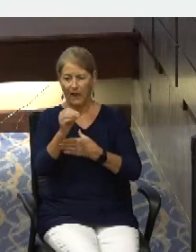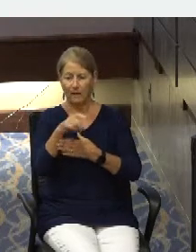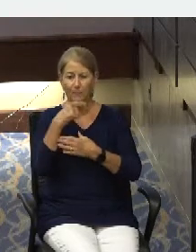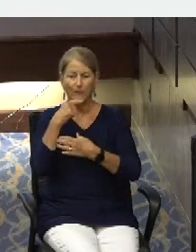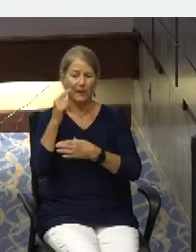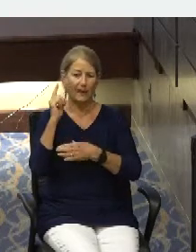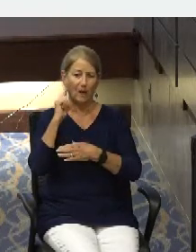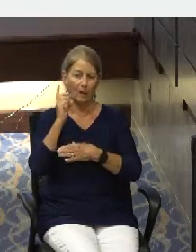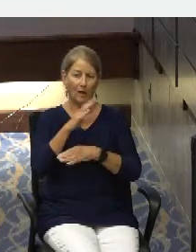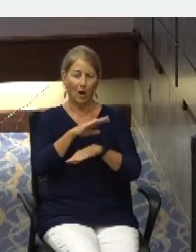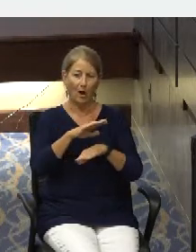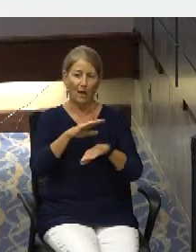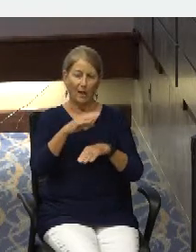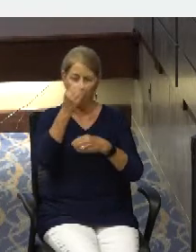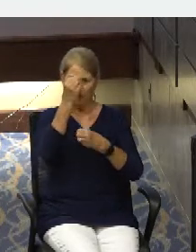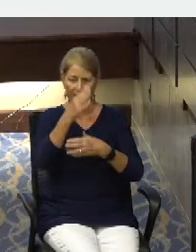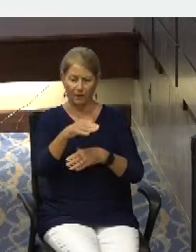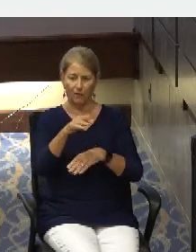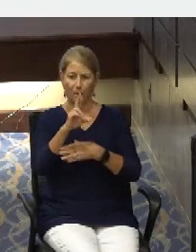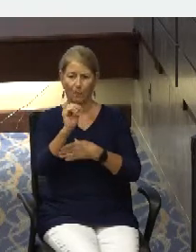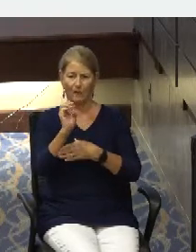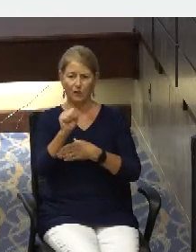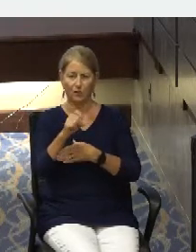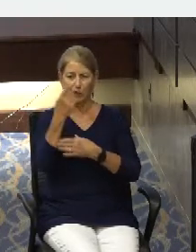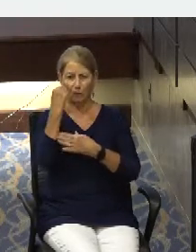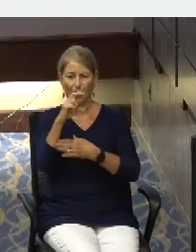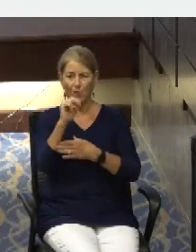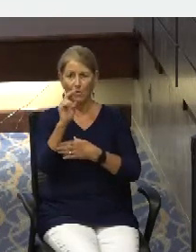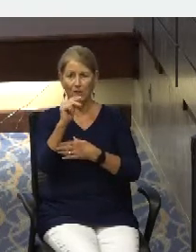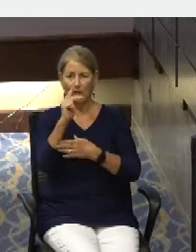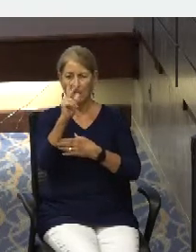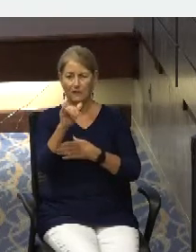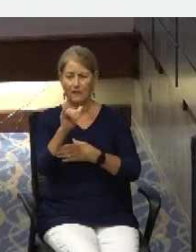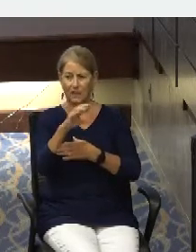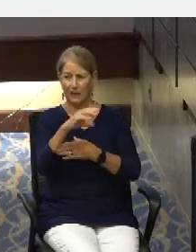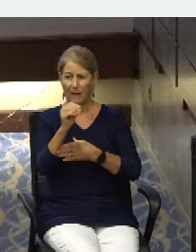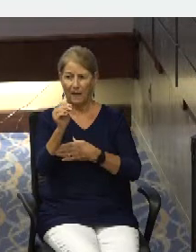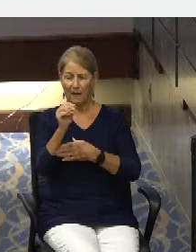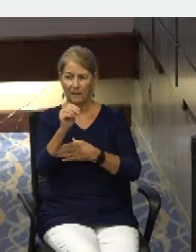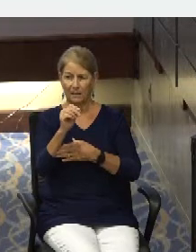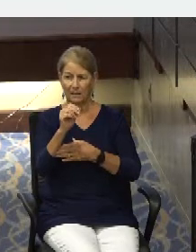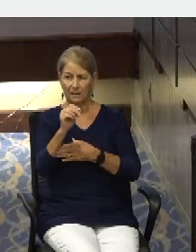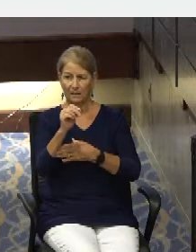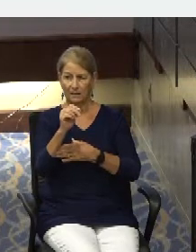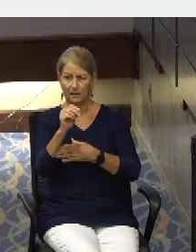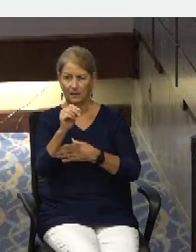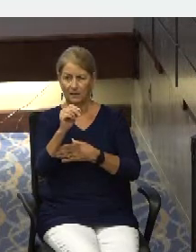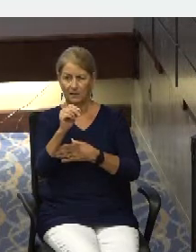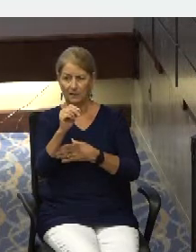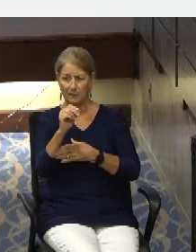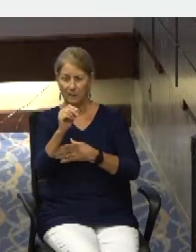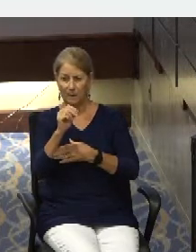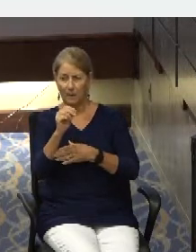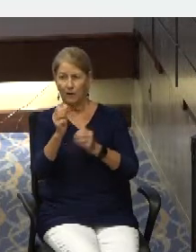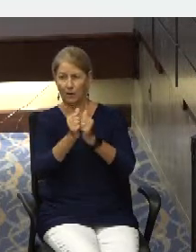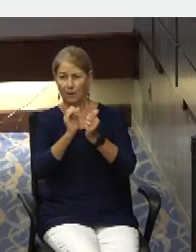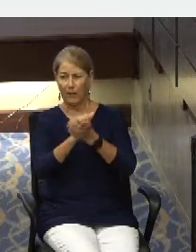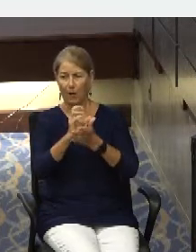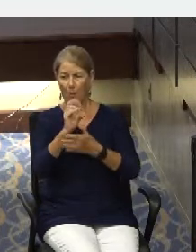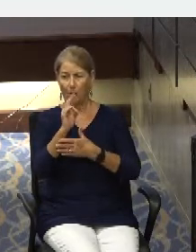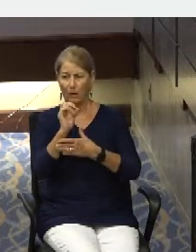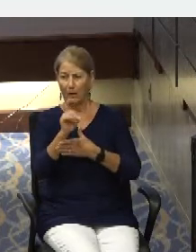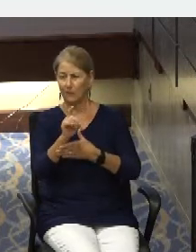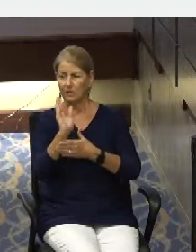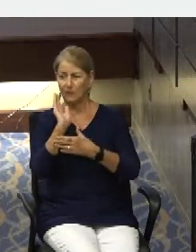vote on the resolution for the municipal drainage utility fee schedule revisions, which align with the ordinance changes. We'll